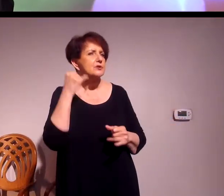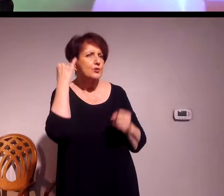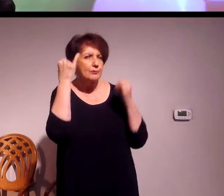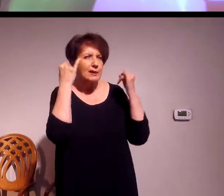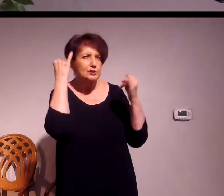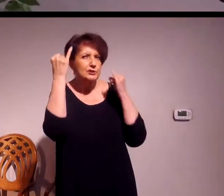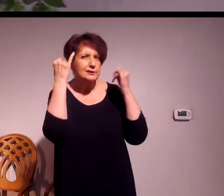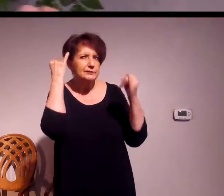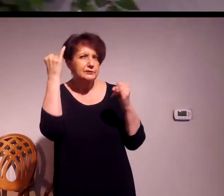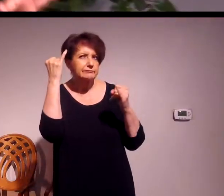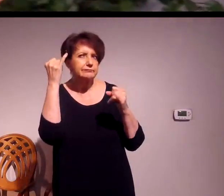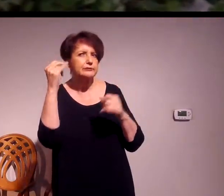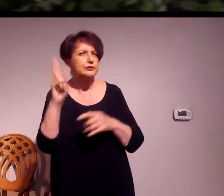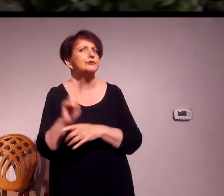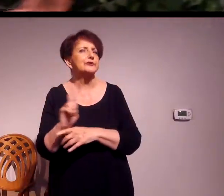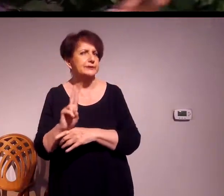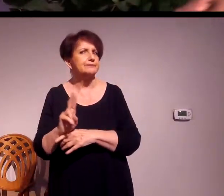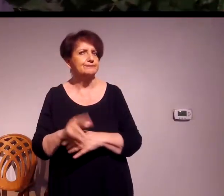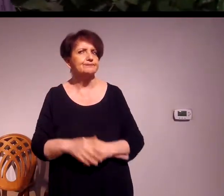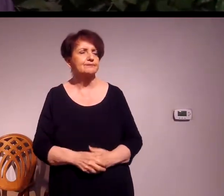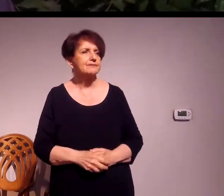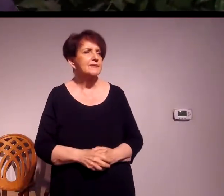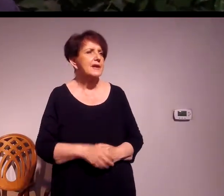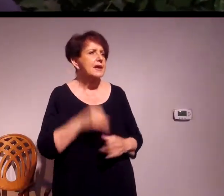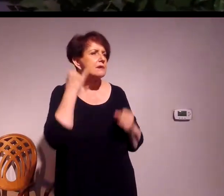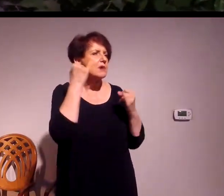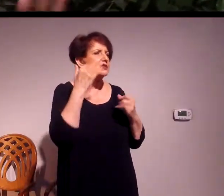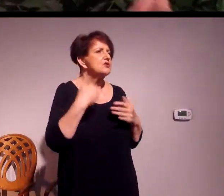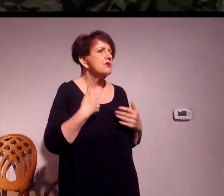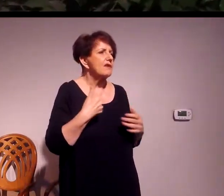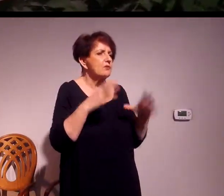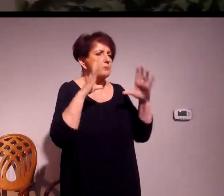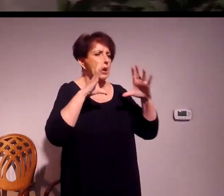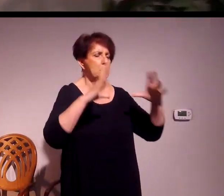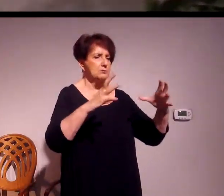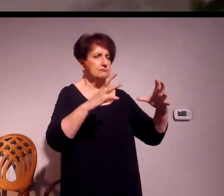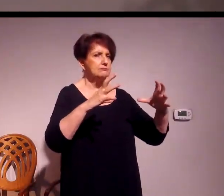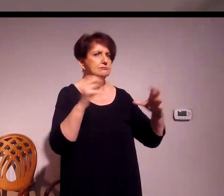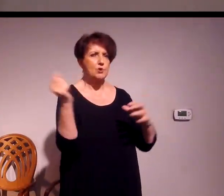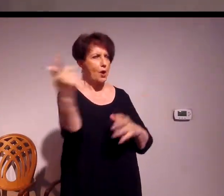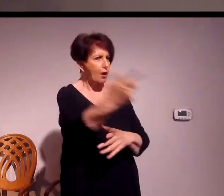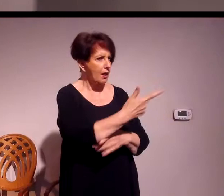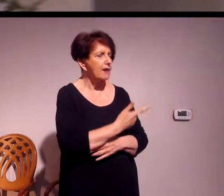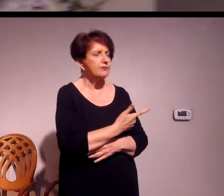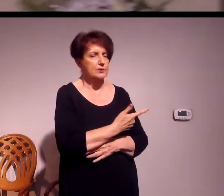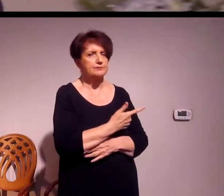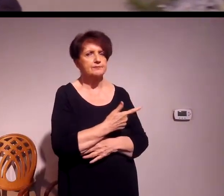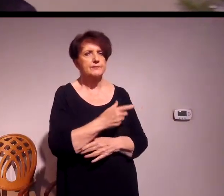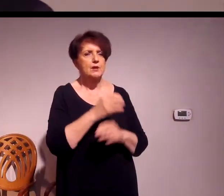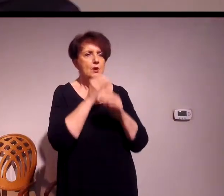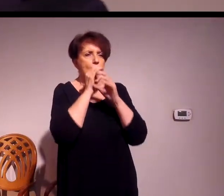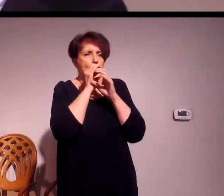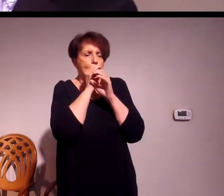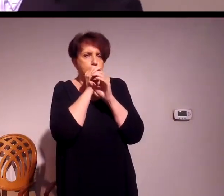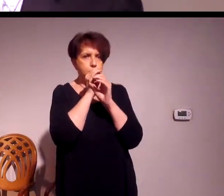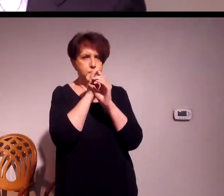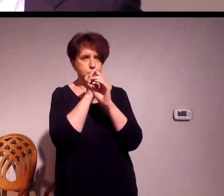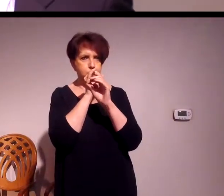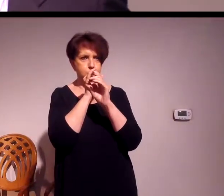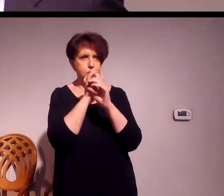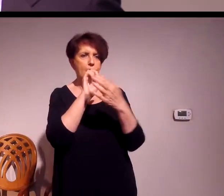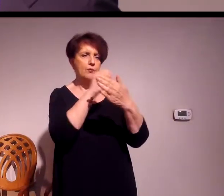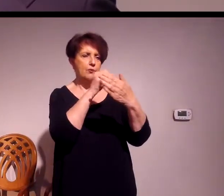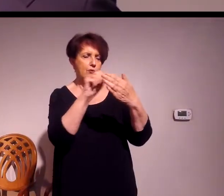okay? So imagine I've given each of you a balloon, okay? All of you guys have a balloon, and you blow up that balloon, and then I ask you to write your name on that